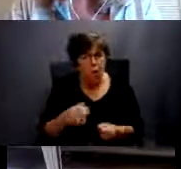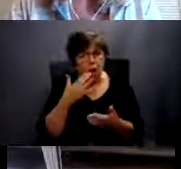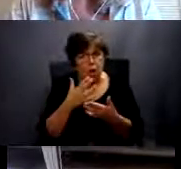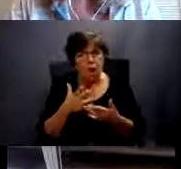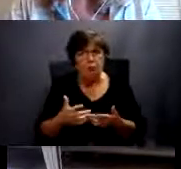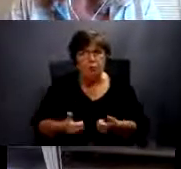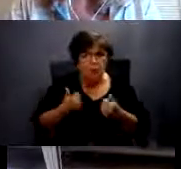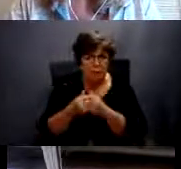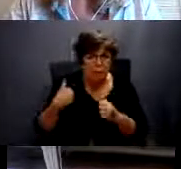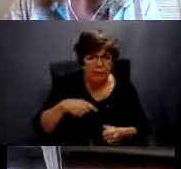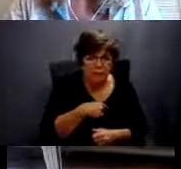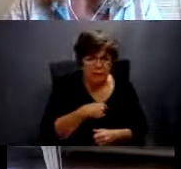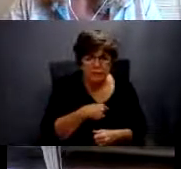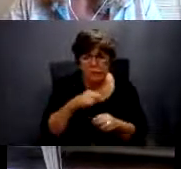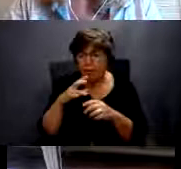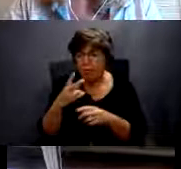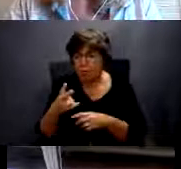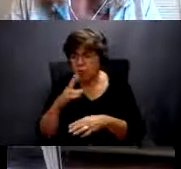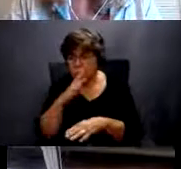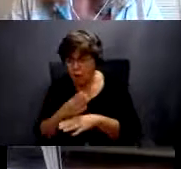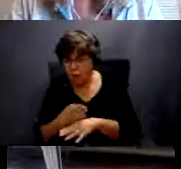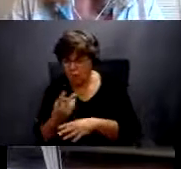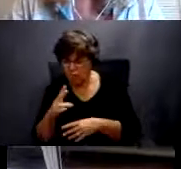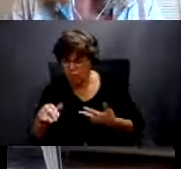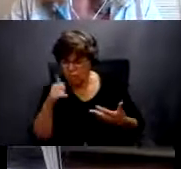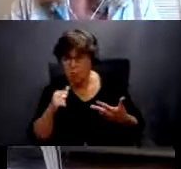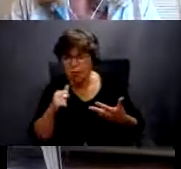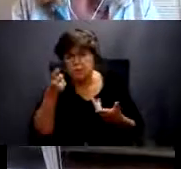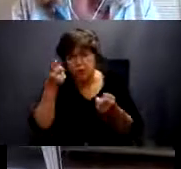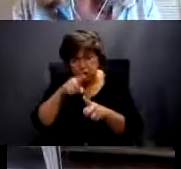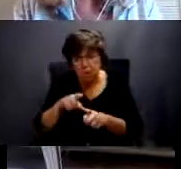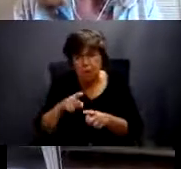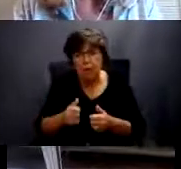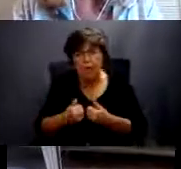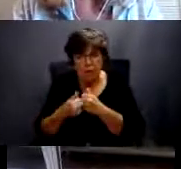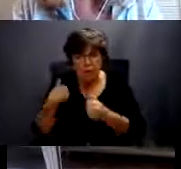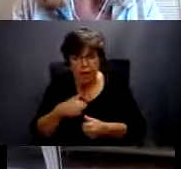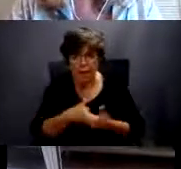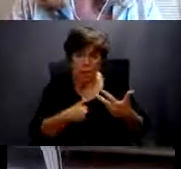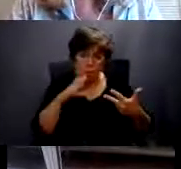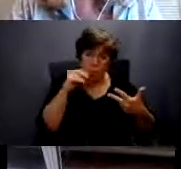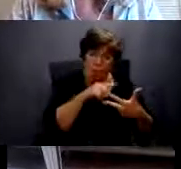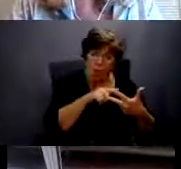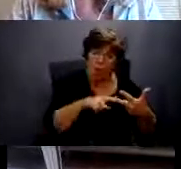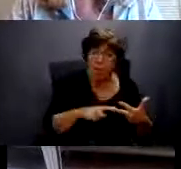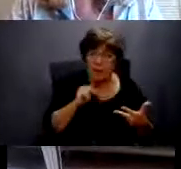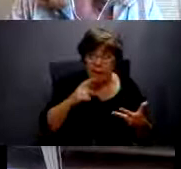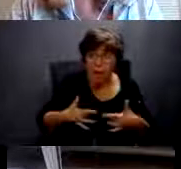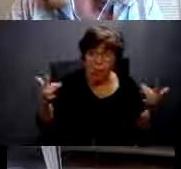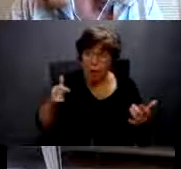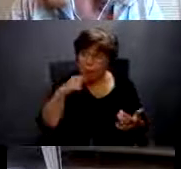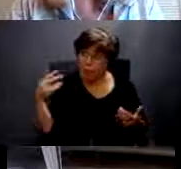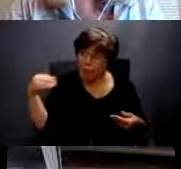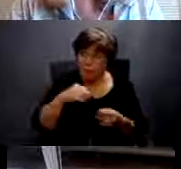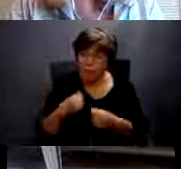them. They agreed that they wanted to stay, and our boys were less than thrilled to have girls in the